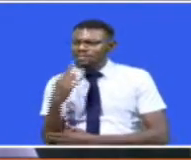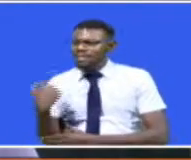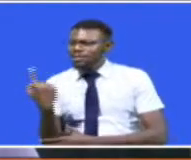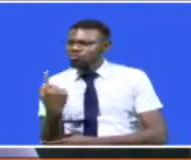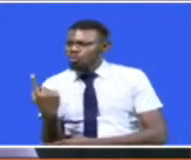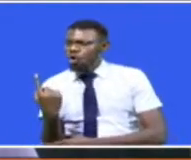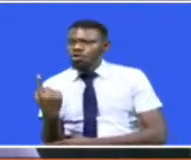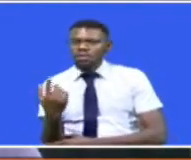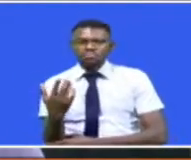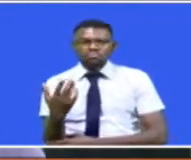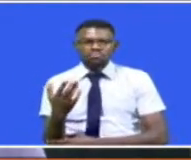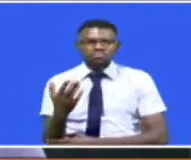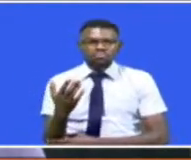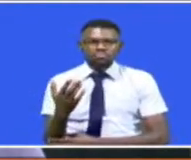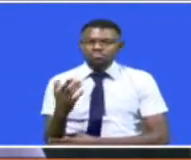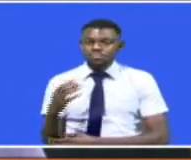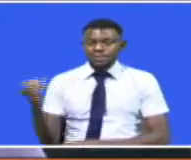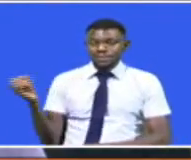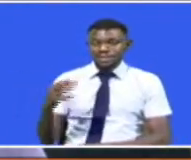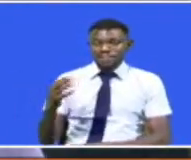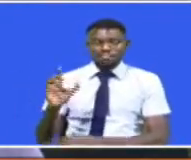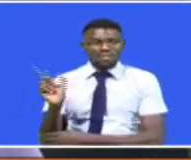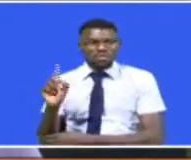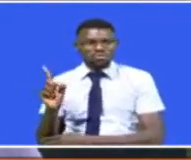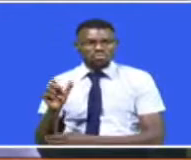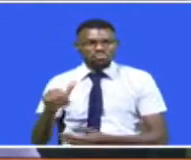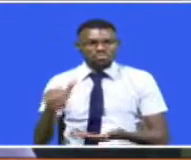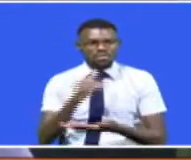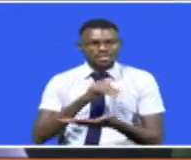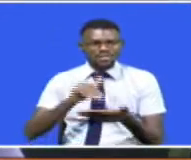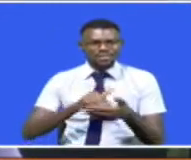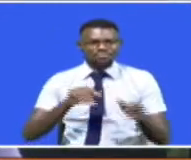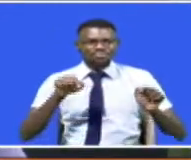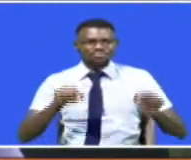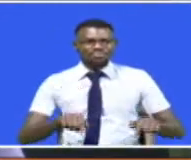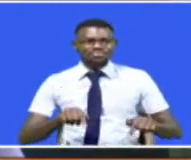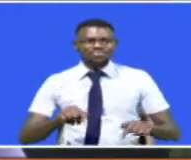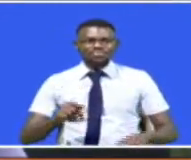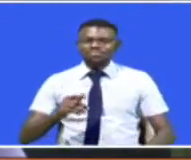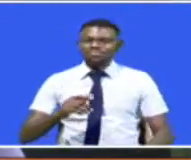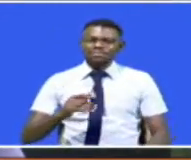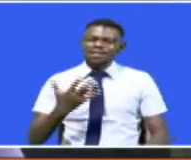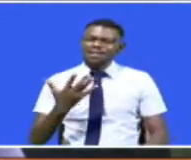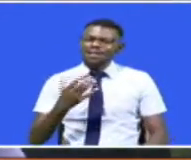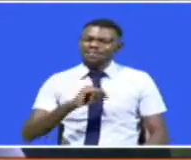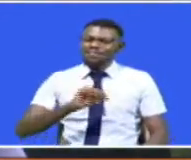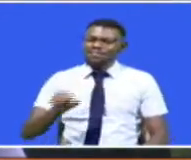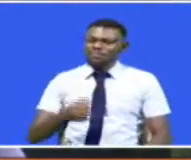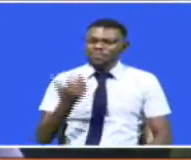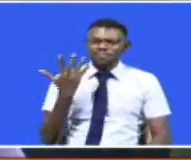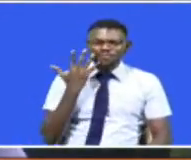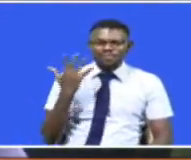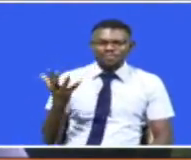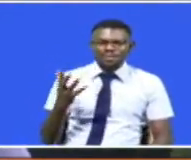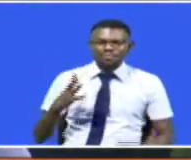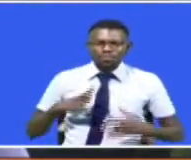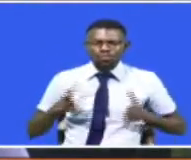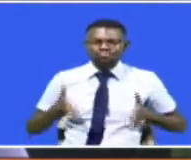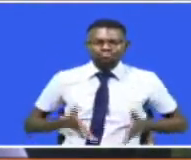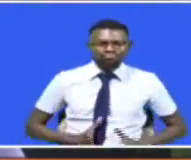slums of Nairobi. This center has had over 5,500 births in the last